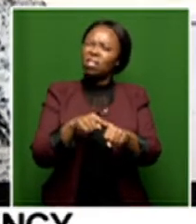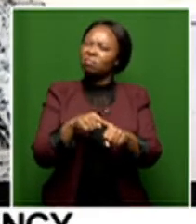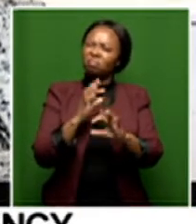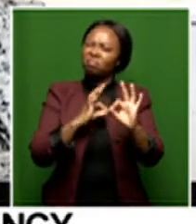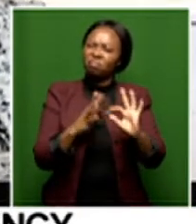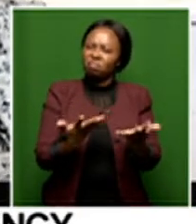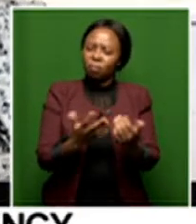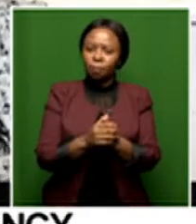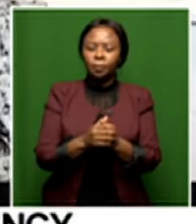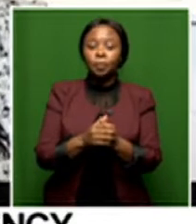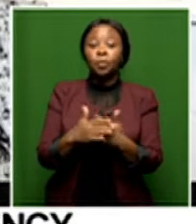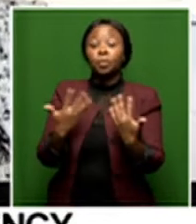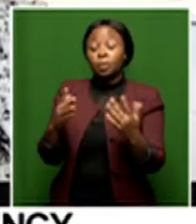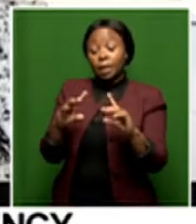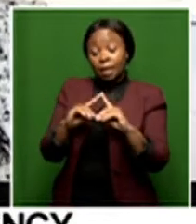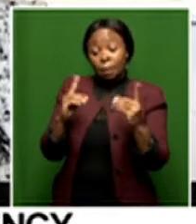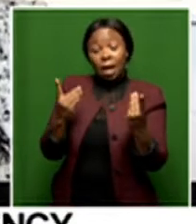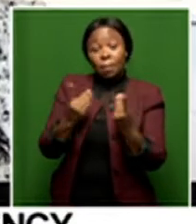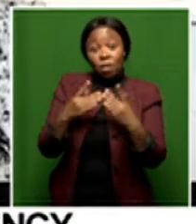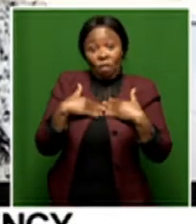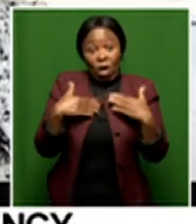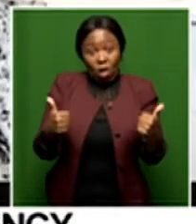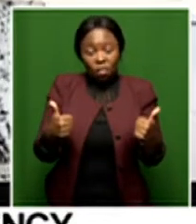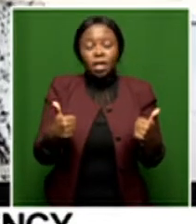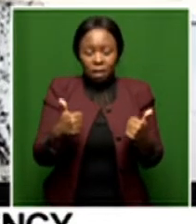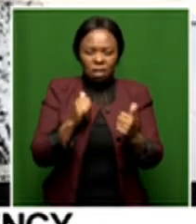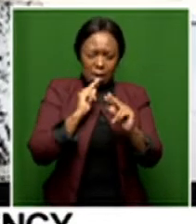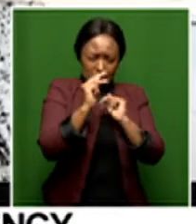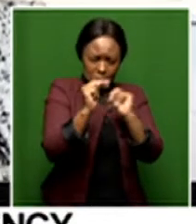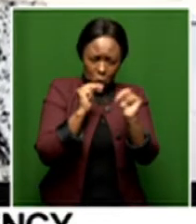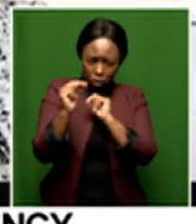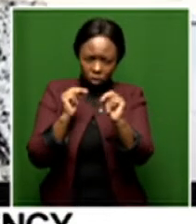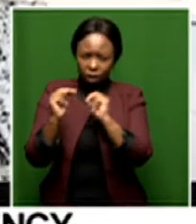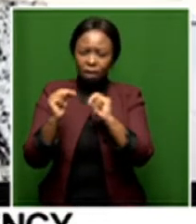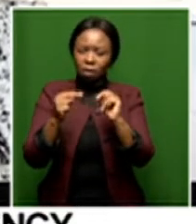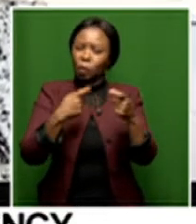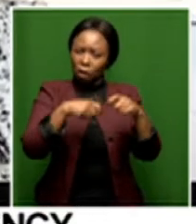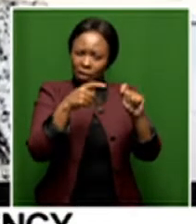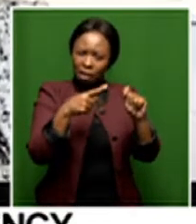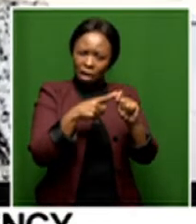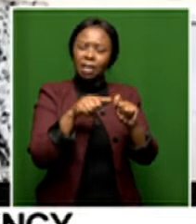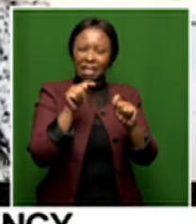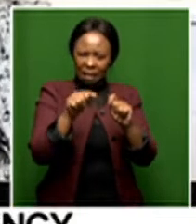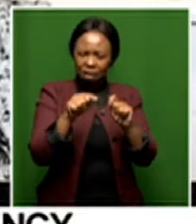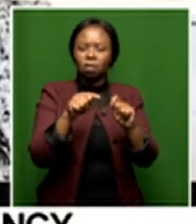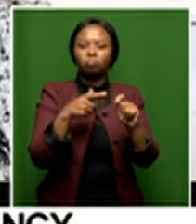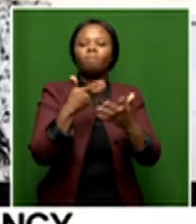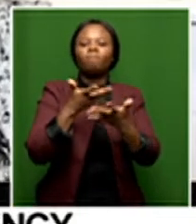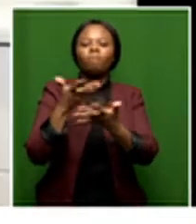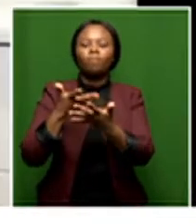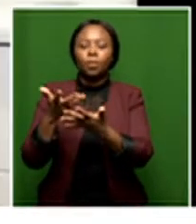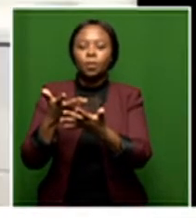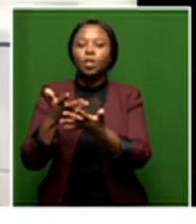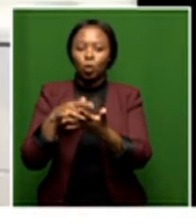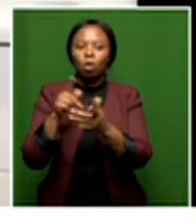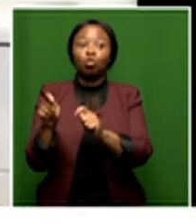Well, the Department of Health are the people who are negotiating on the sale, but I think that that's quite far advanced, and I think they will be